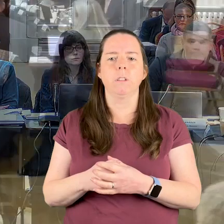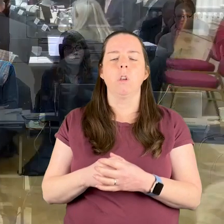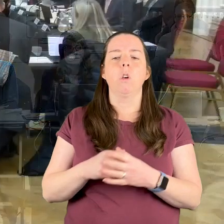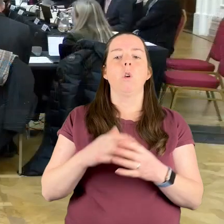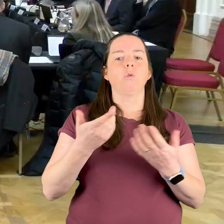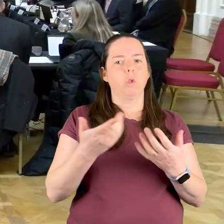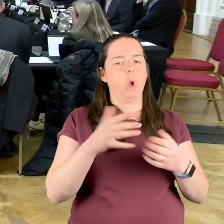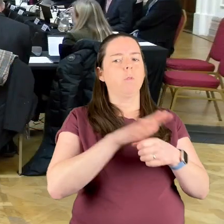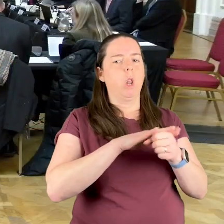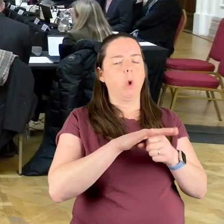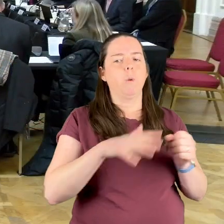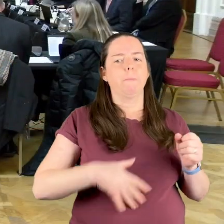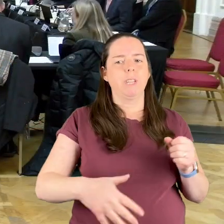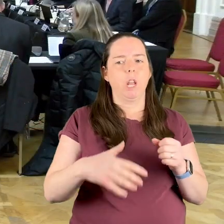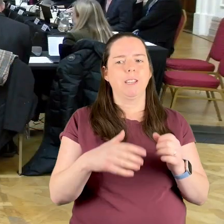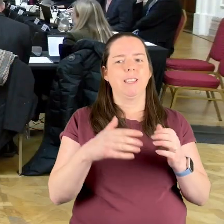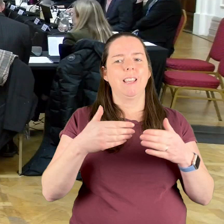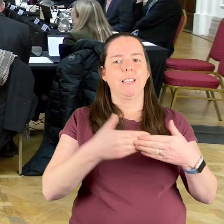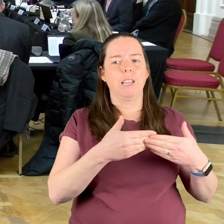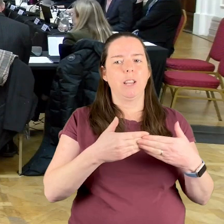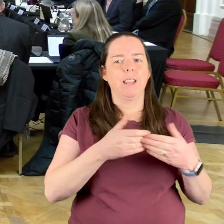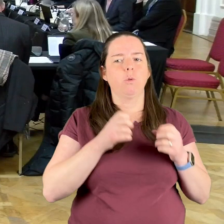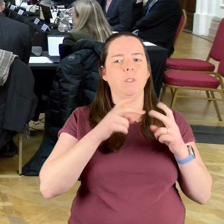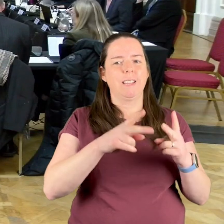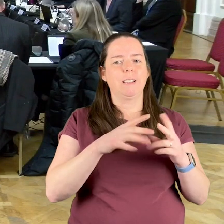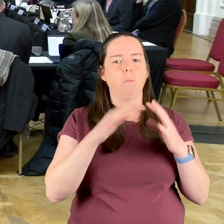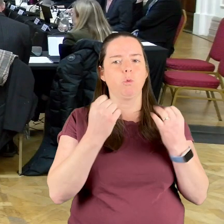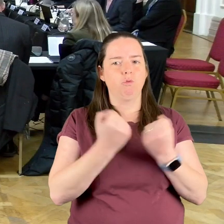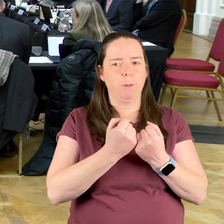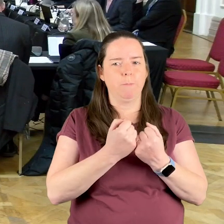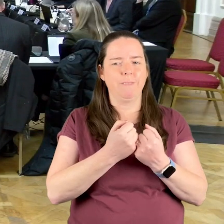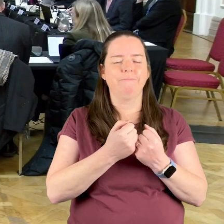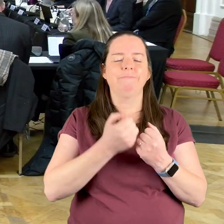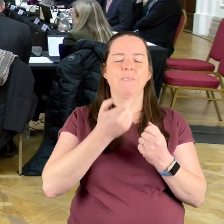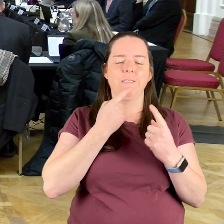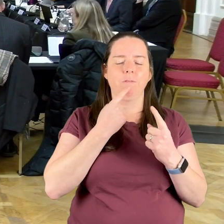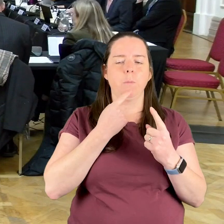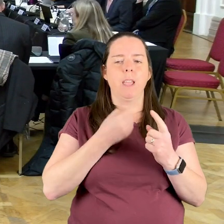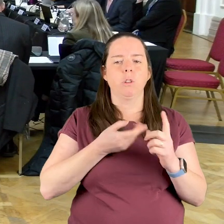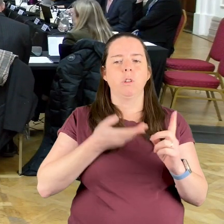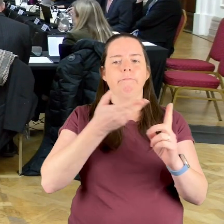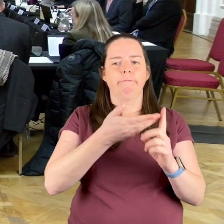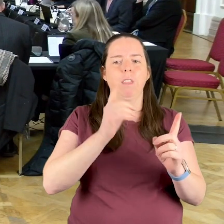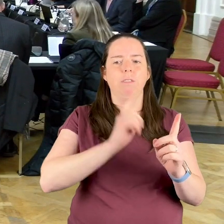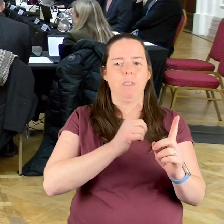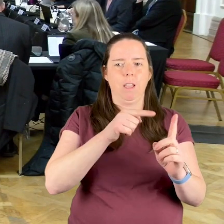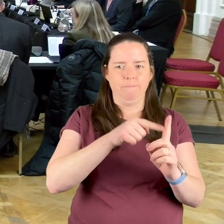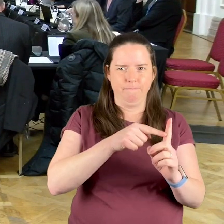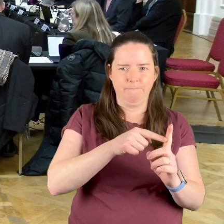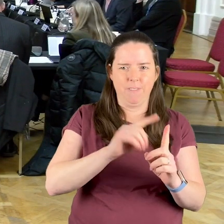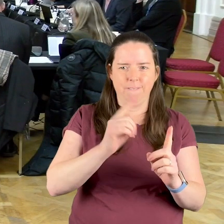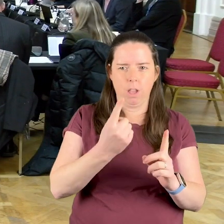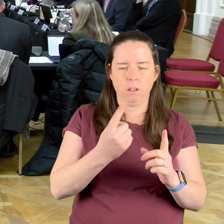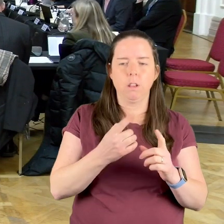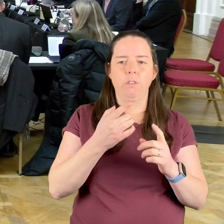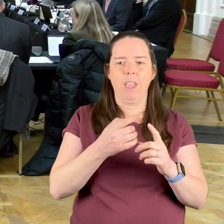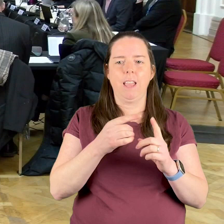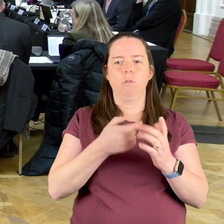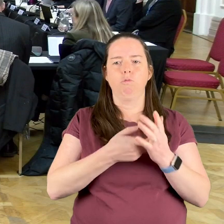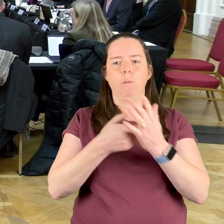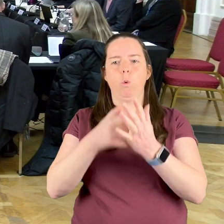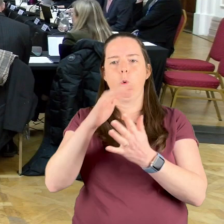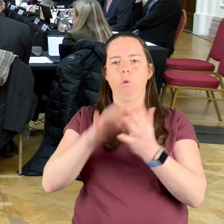a local maternity and neonatal system group. That is where the data will go first, and they will then report